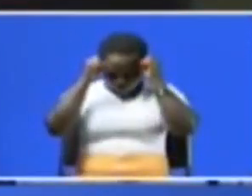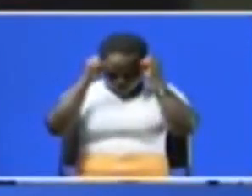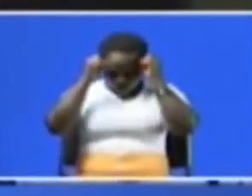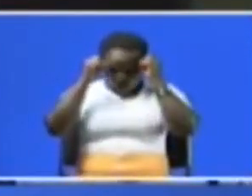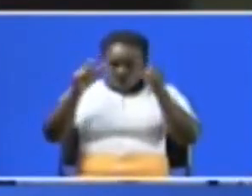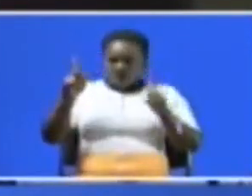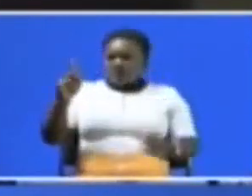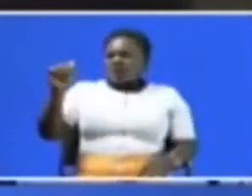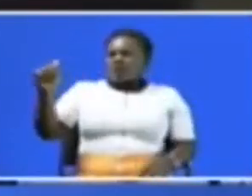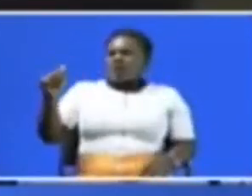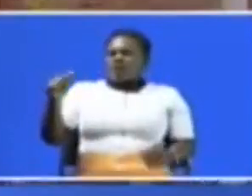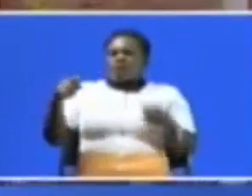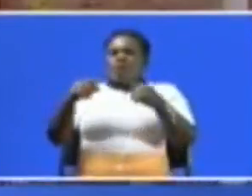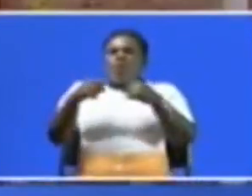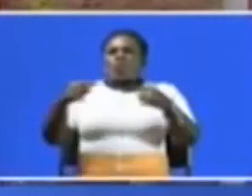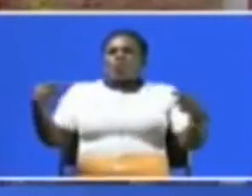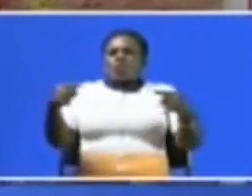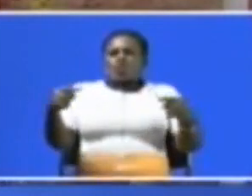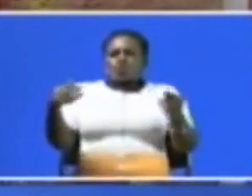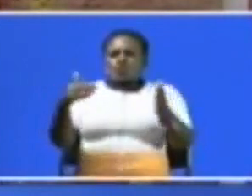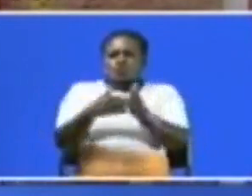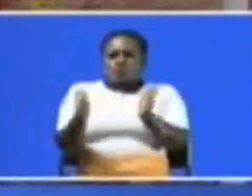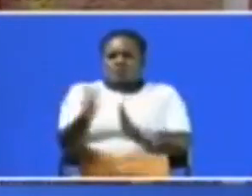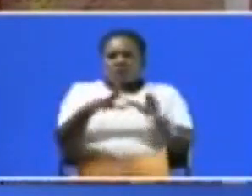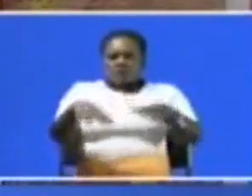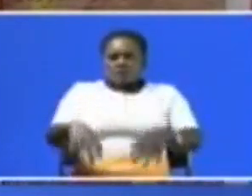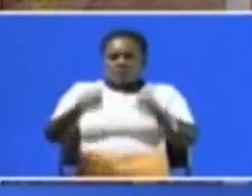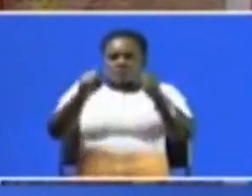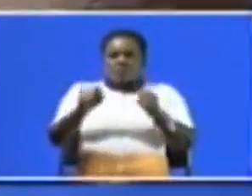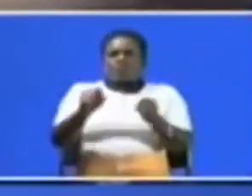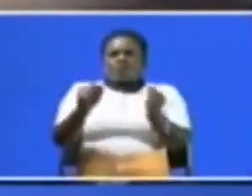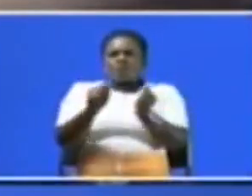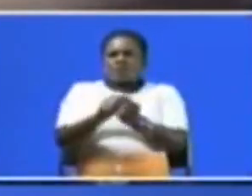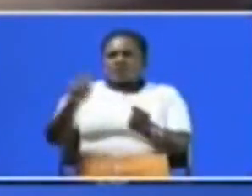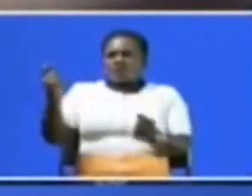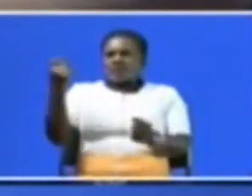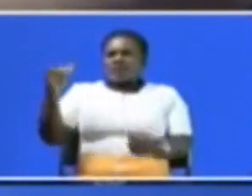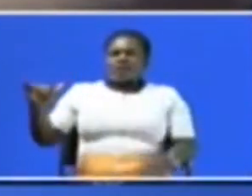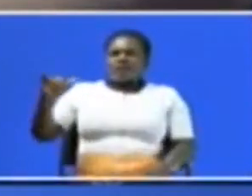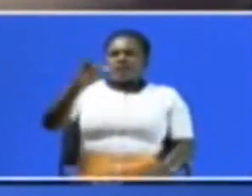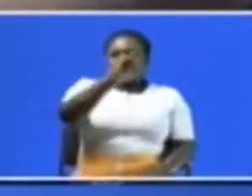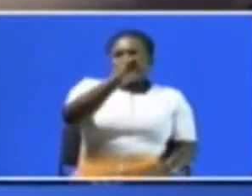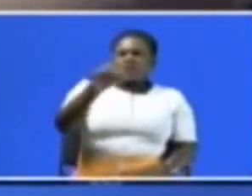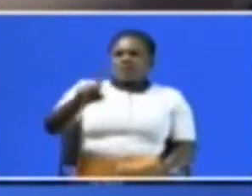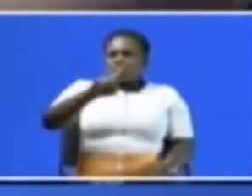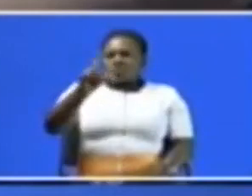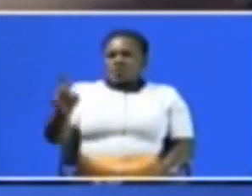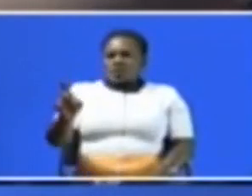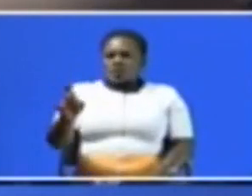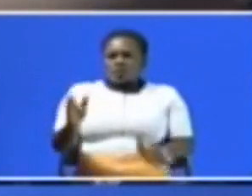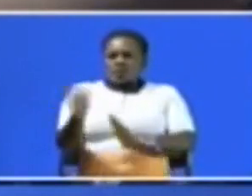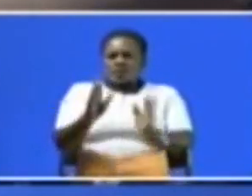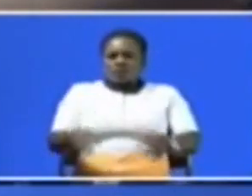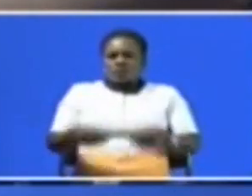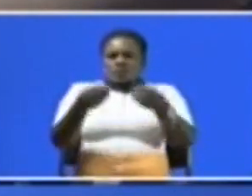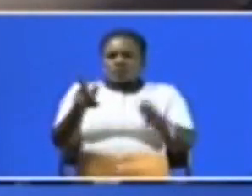Kenya Aviation Workers Union has filed a constitutional petition to stop the planned takeover of JKIA by Kenya Airways. The union questioned the feasibility of the plan